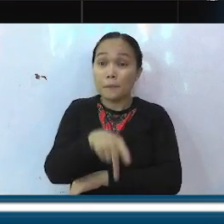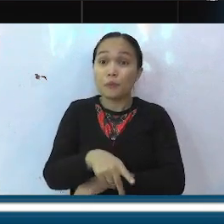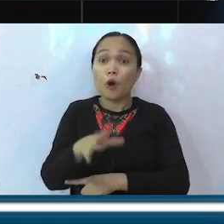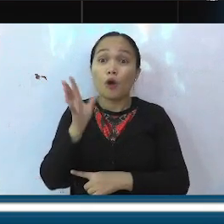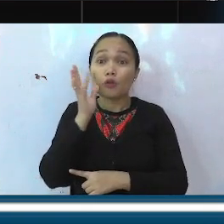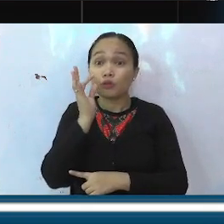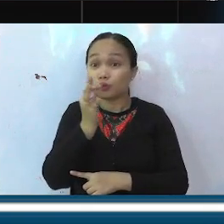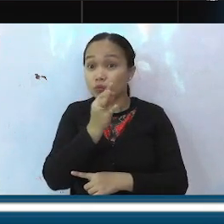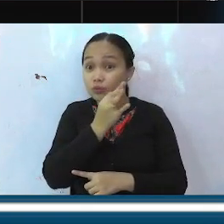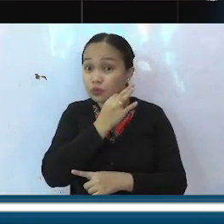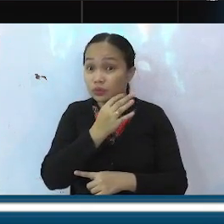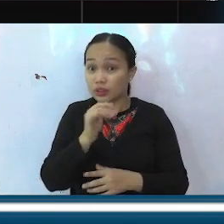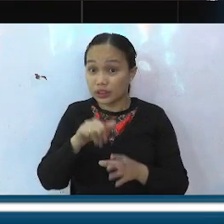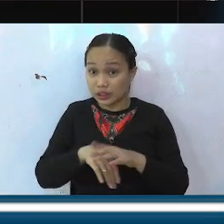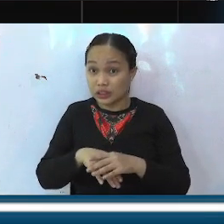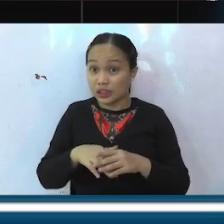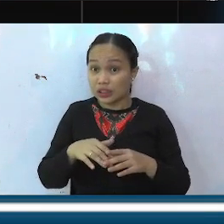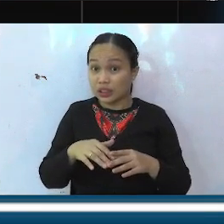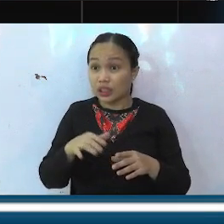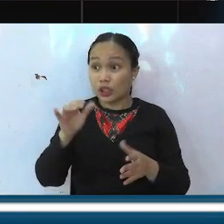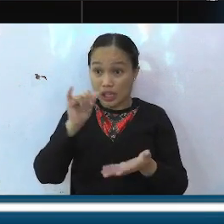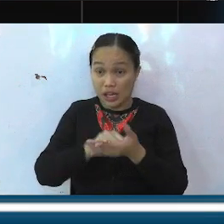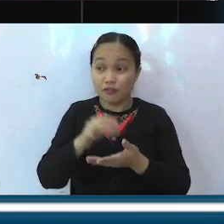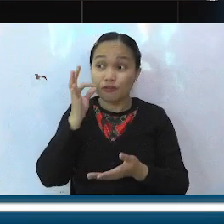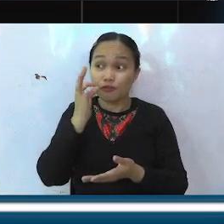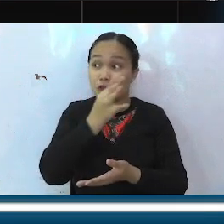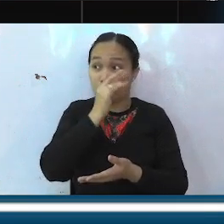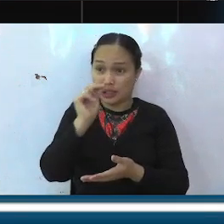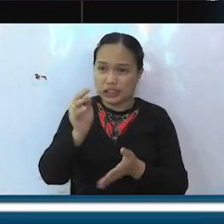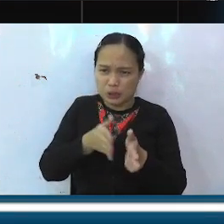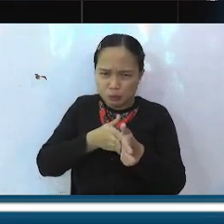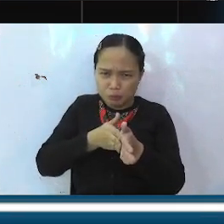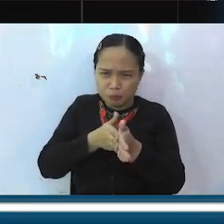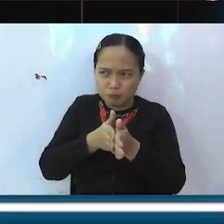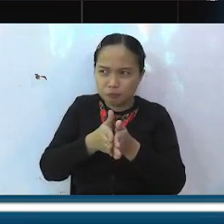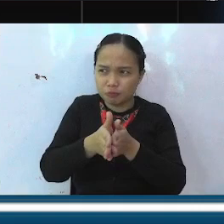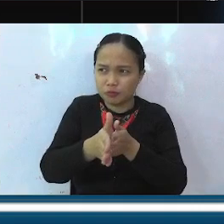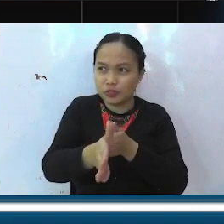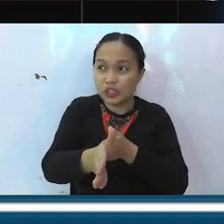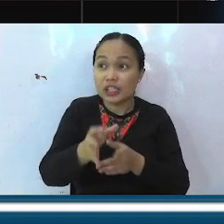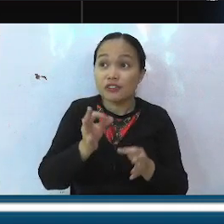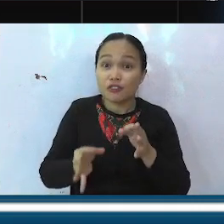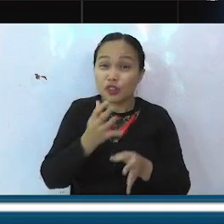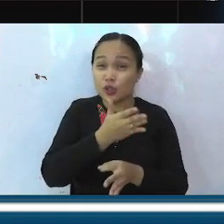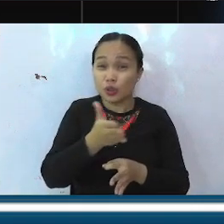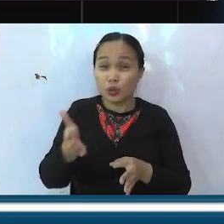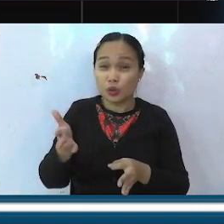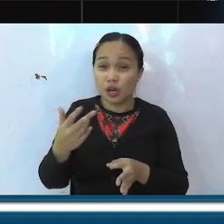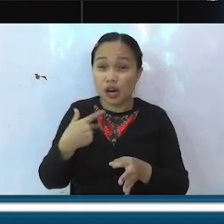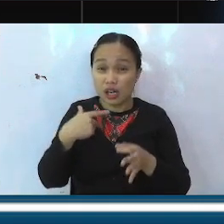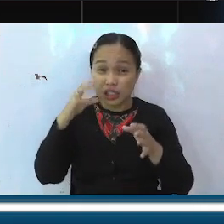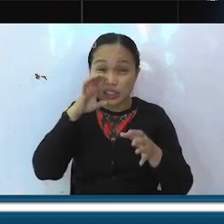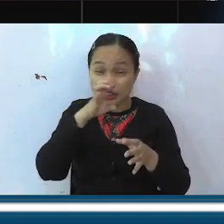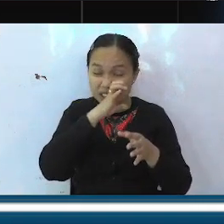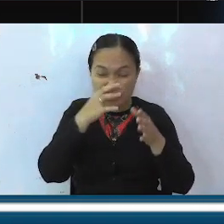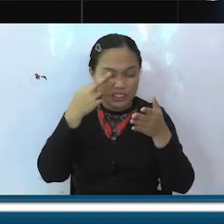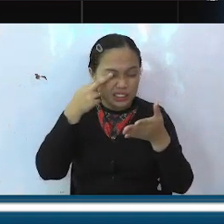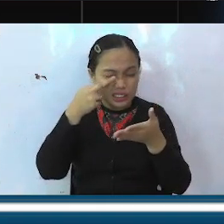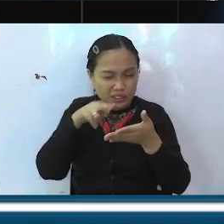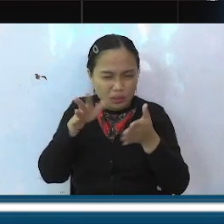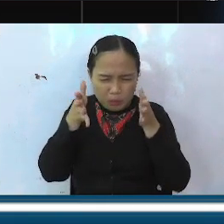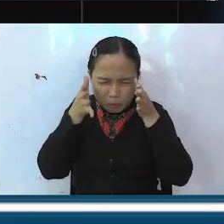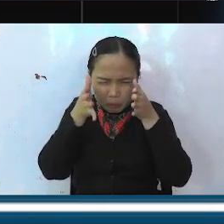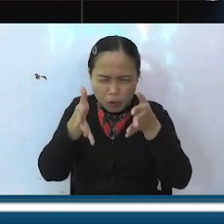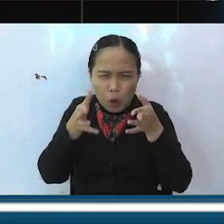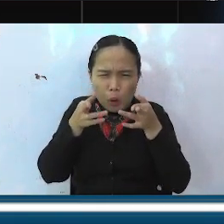straight. That's those right. roads had That's to right. be straight. If That's they right. took their eyes off of the straight path and they look back,